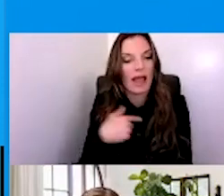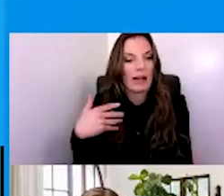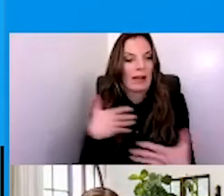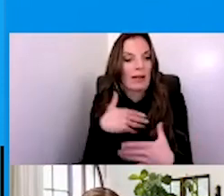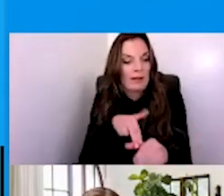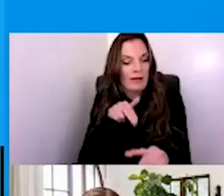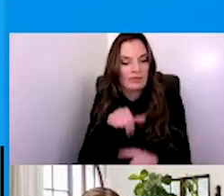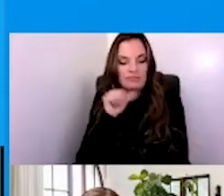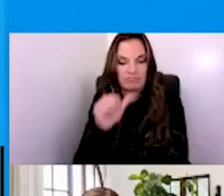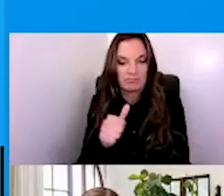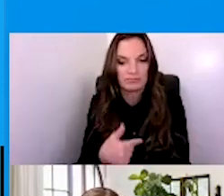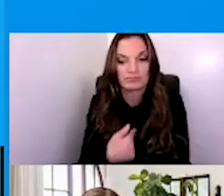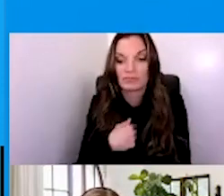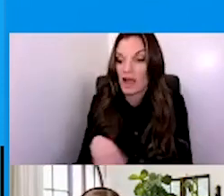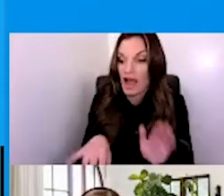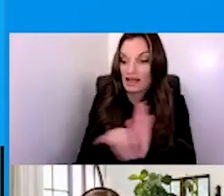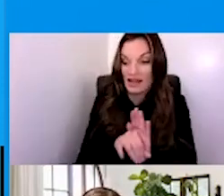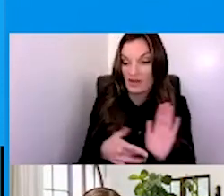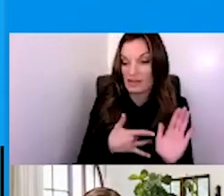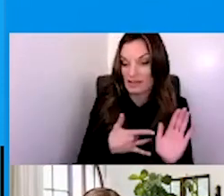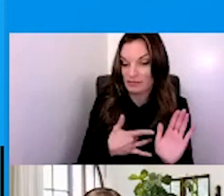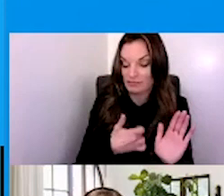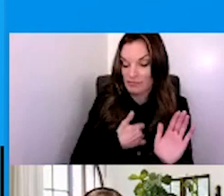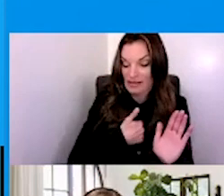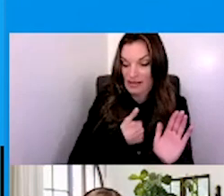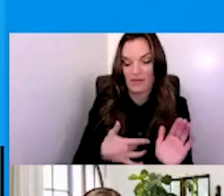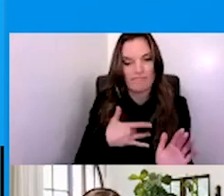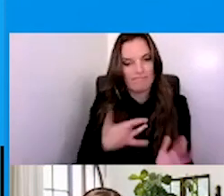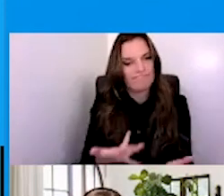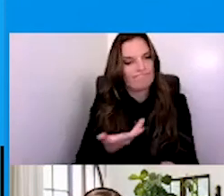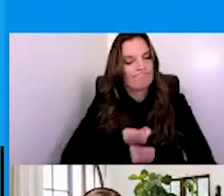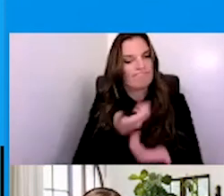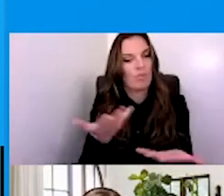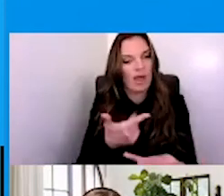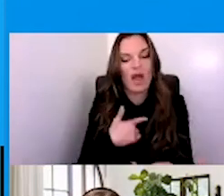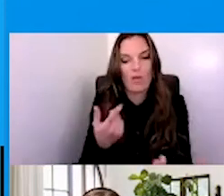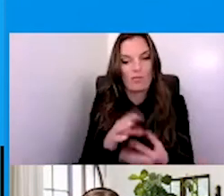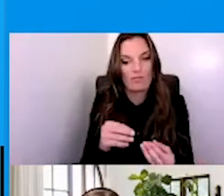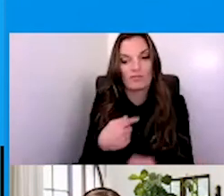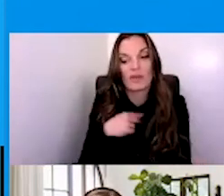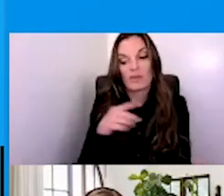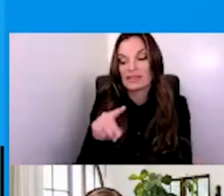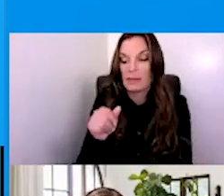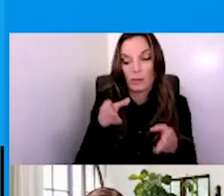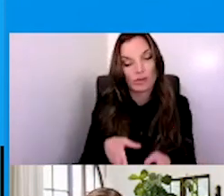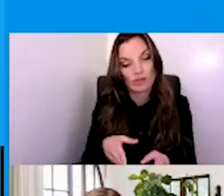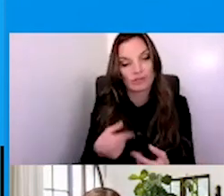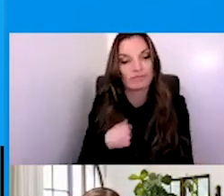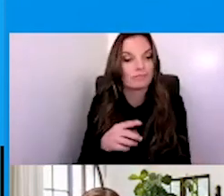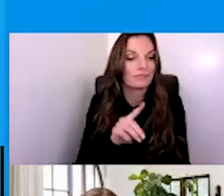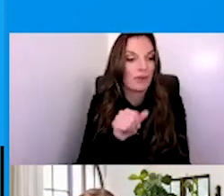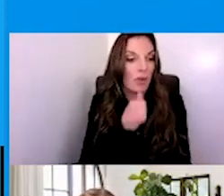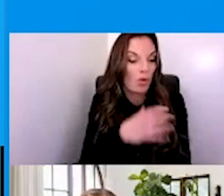when I identify or introduce myself personally, I often feel most natural saying that I'm a disabled person or I'm a disabled